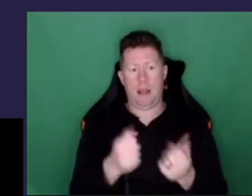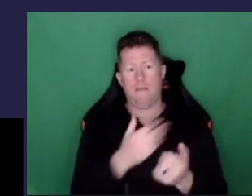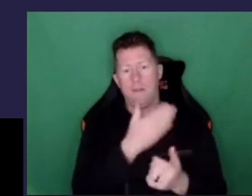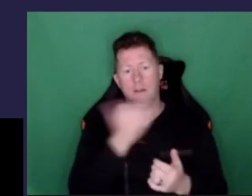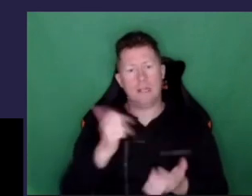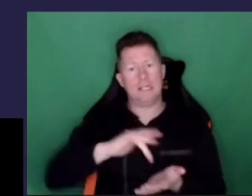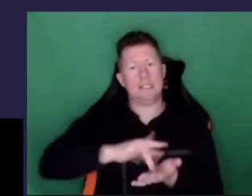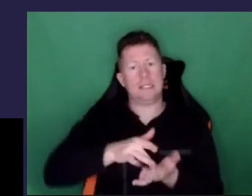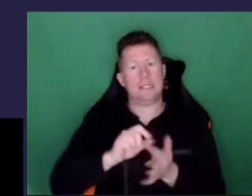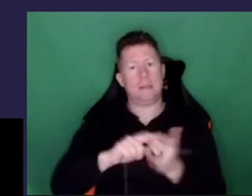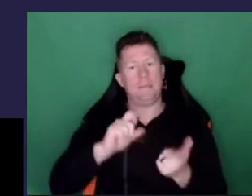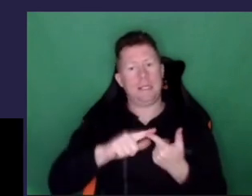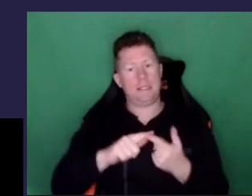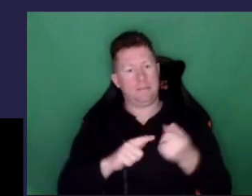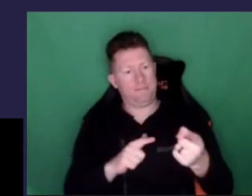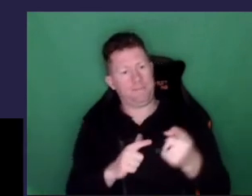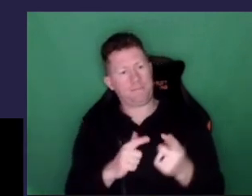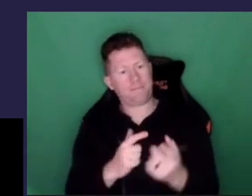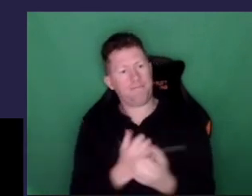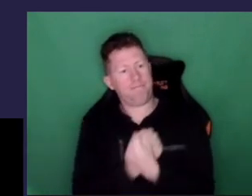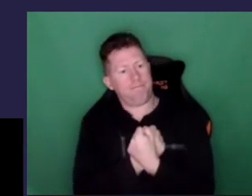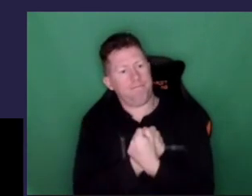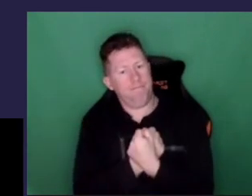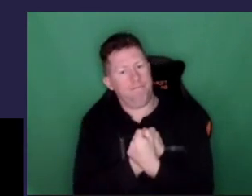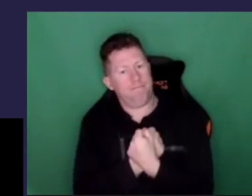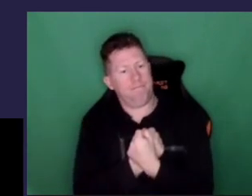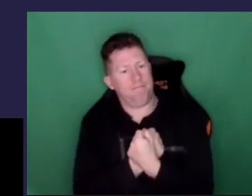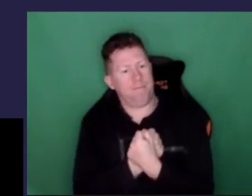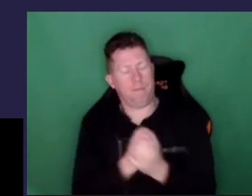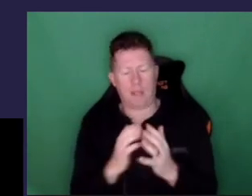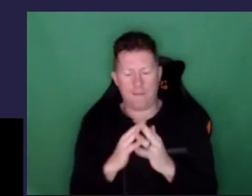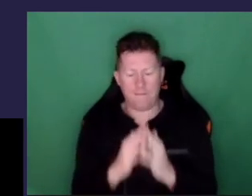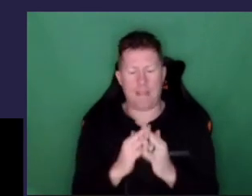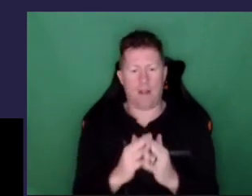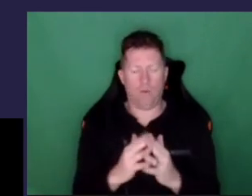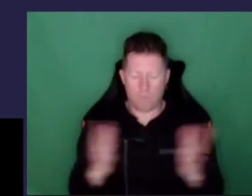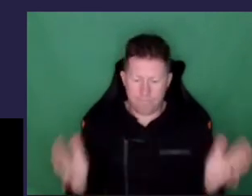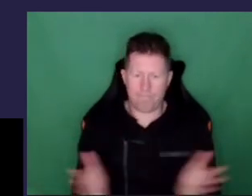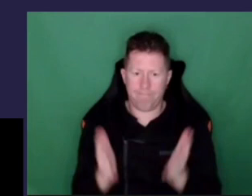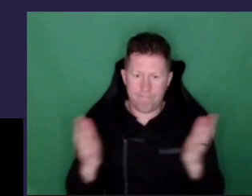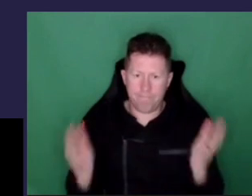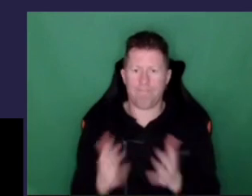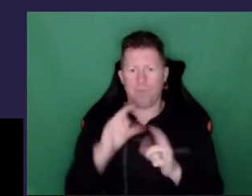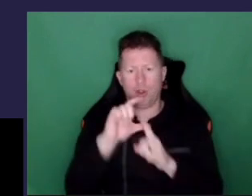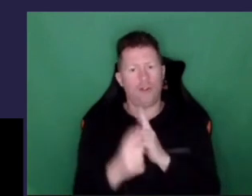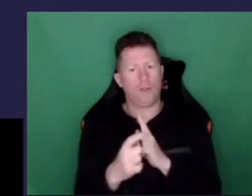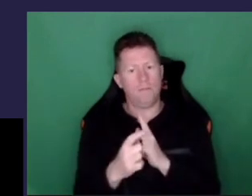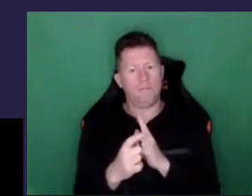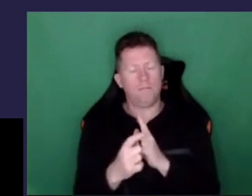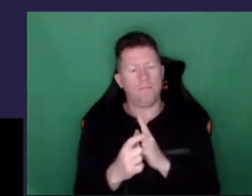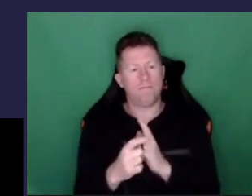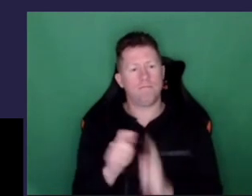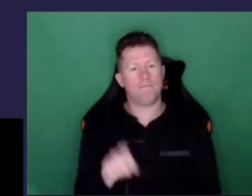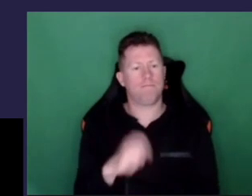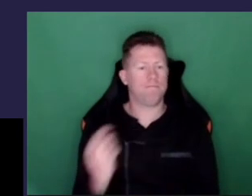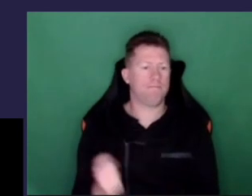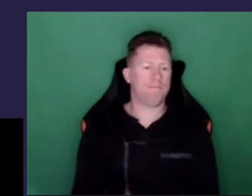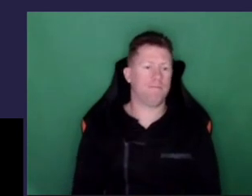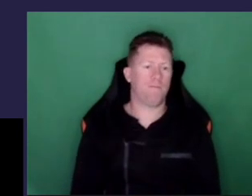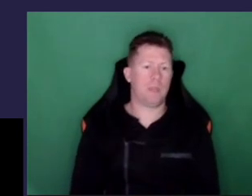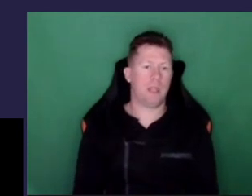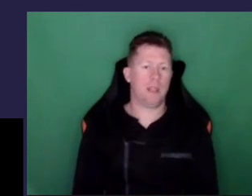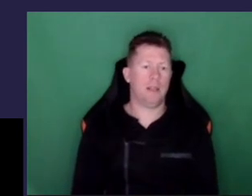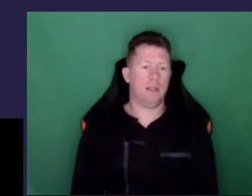the values that we hold dear and that we are trying to promote in the larger culture. Next slide, please.